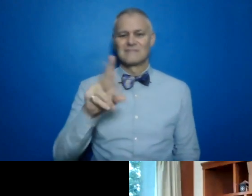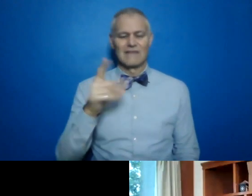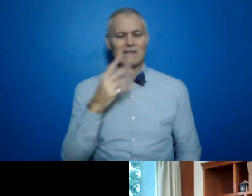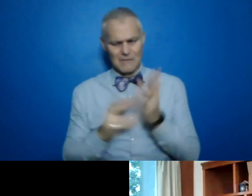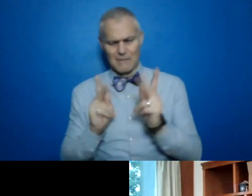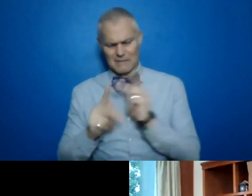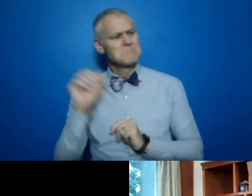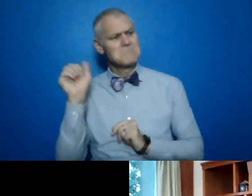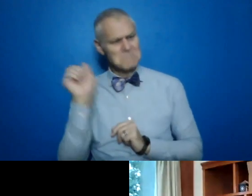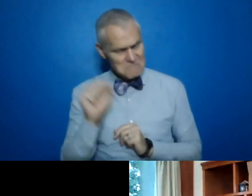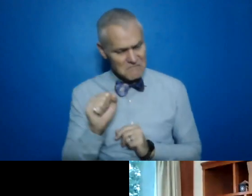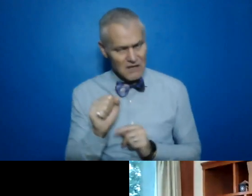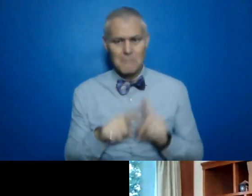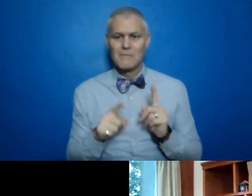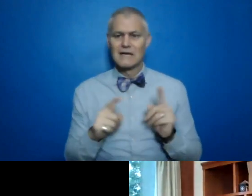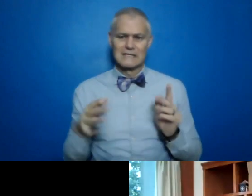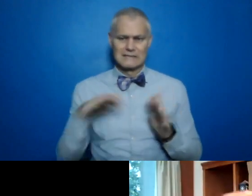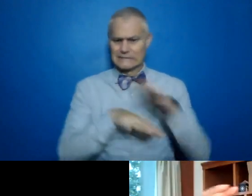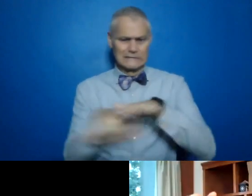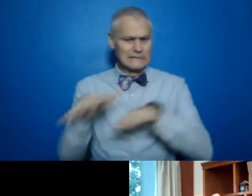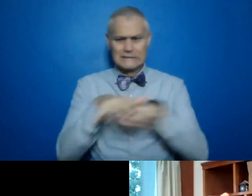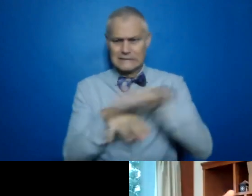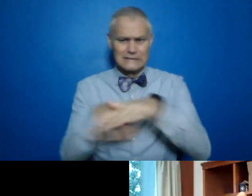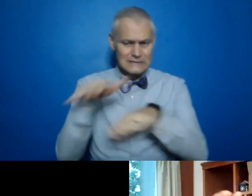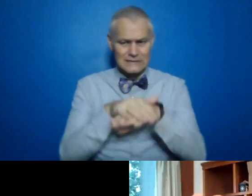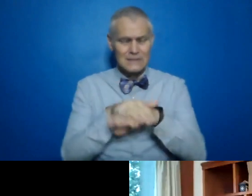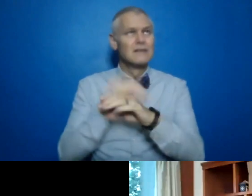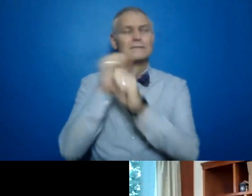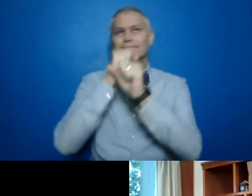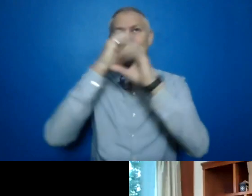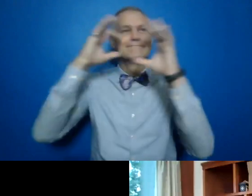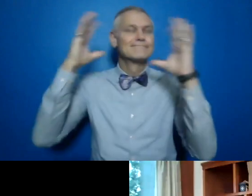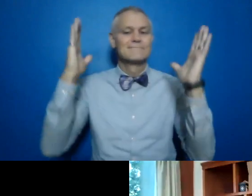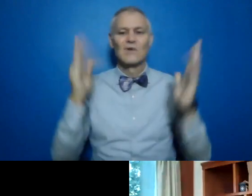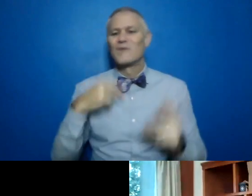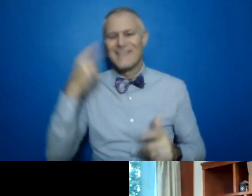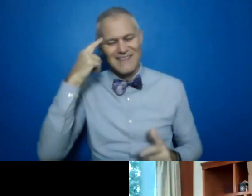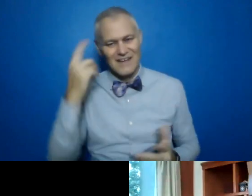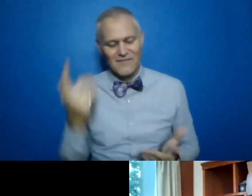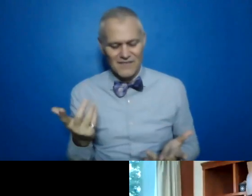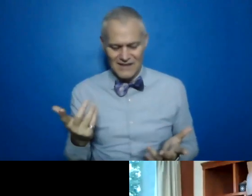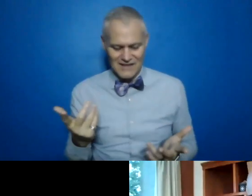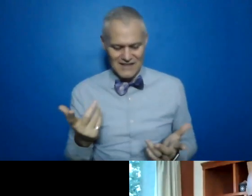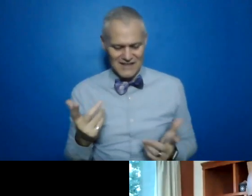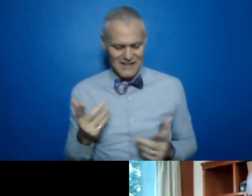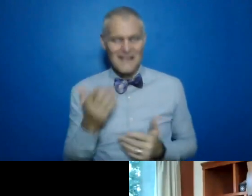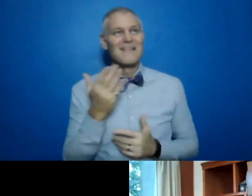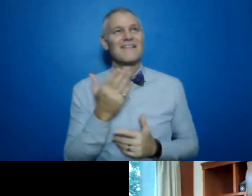then because it's entangled with everything, because people's image, even though we think of these things as